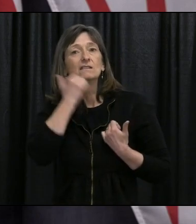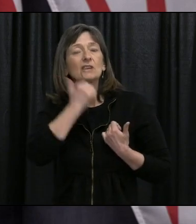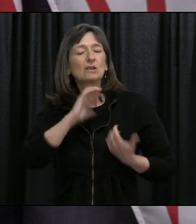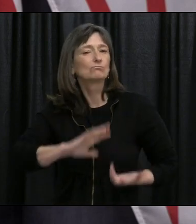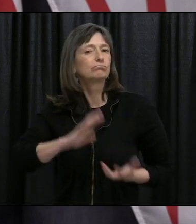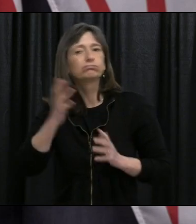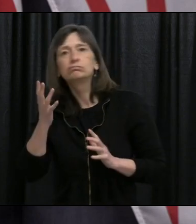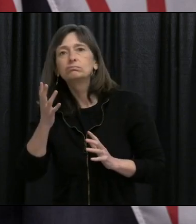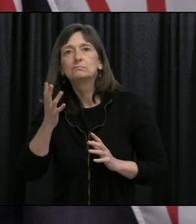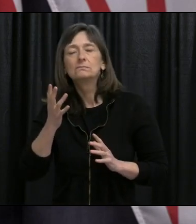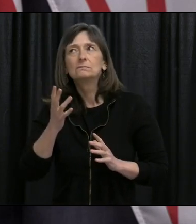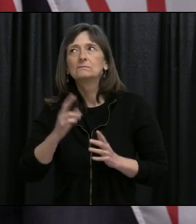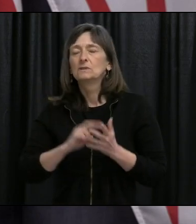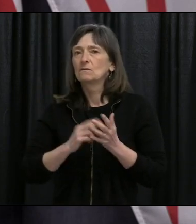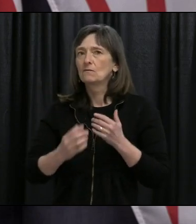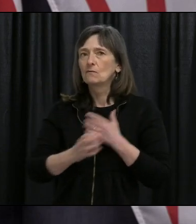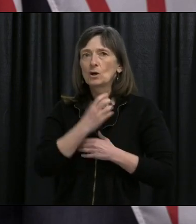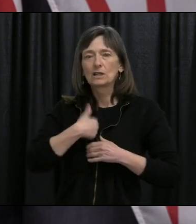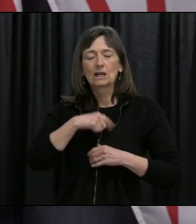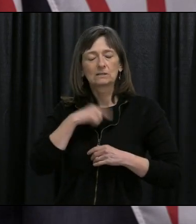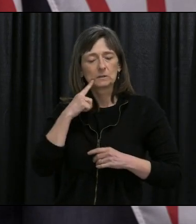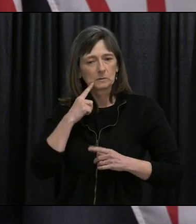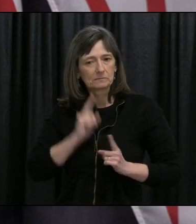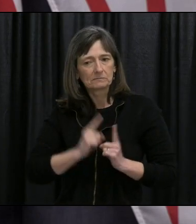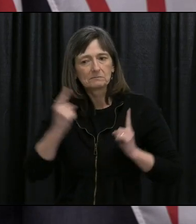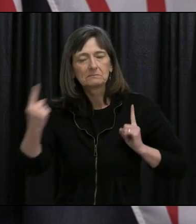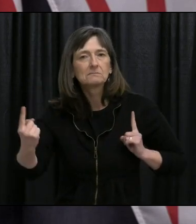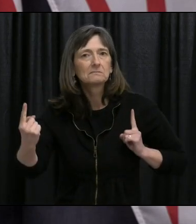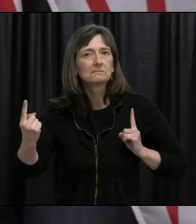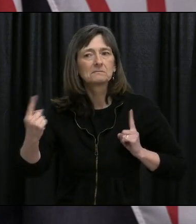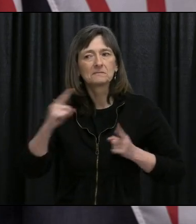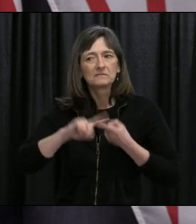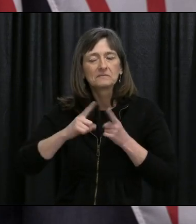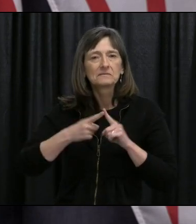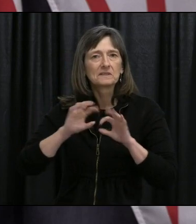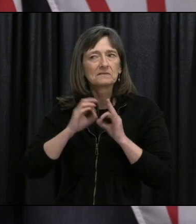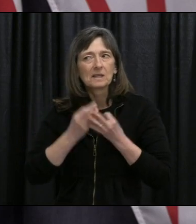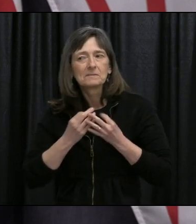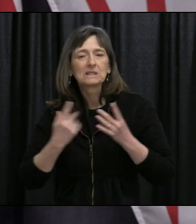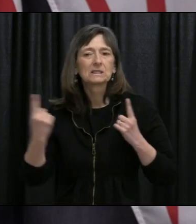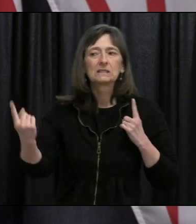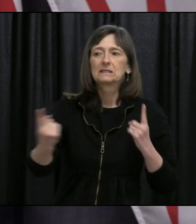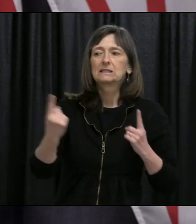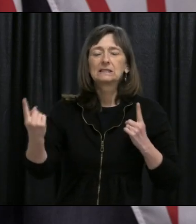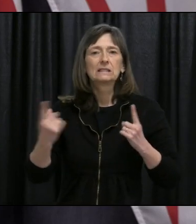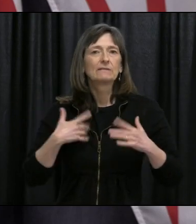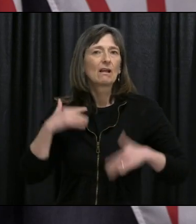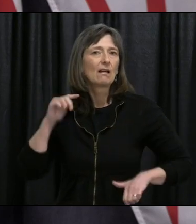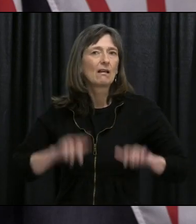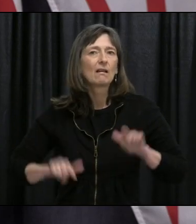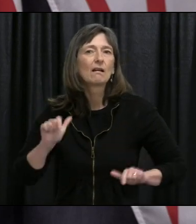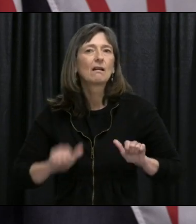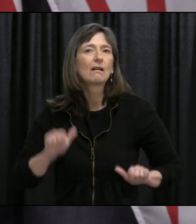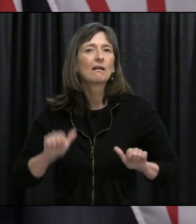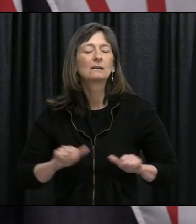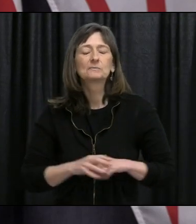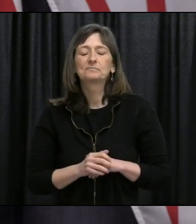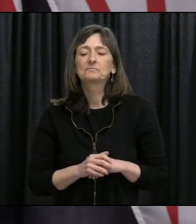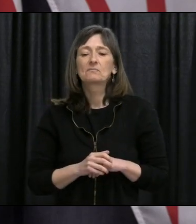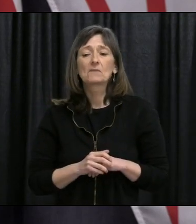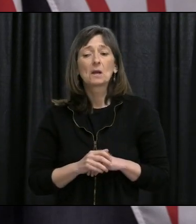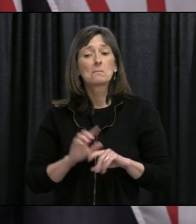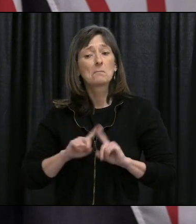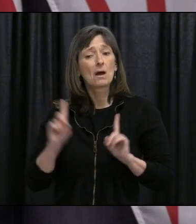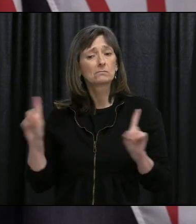us to distance ourselves from our family and friends, and left us with uncertainty. Yet, throughout this entire ordeal, I